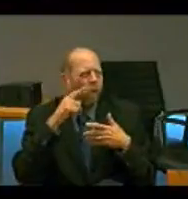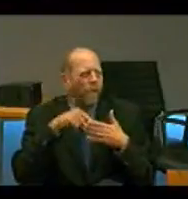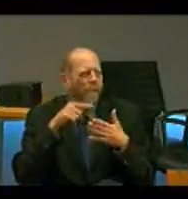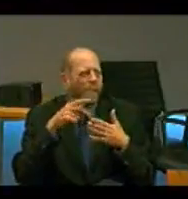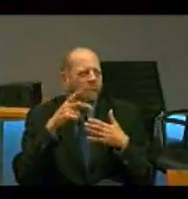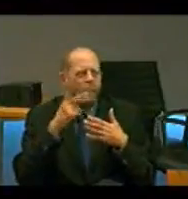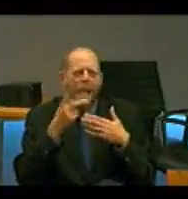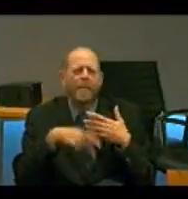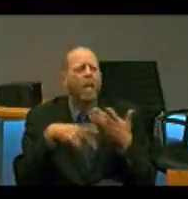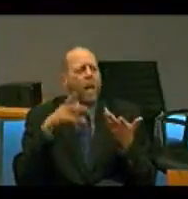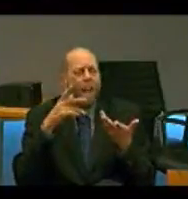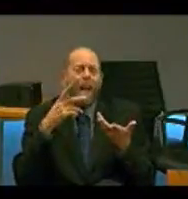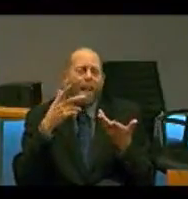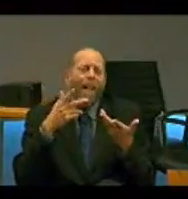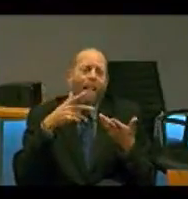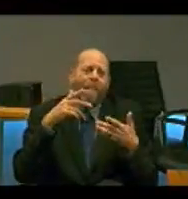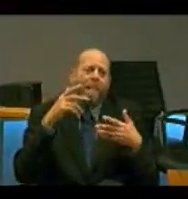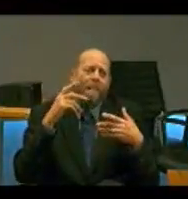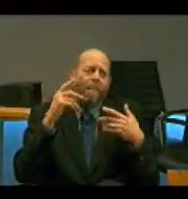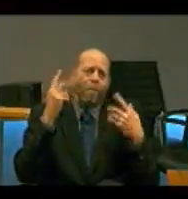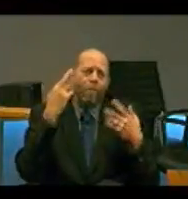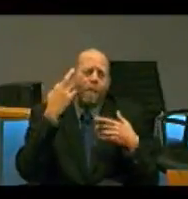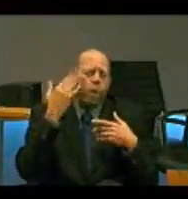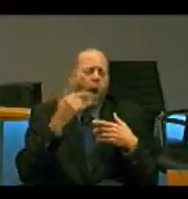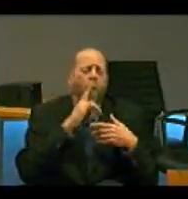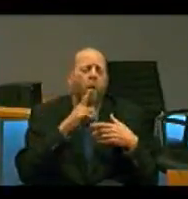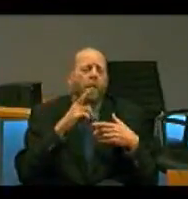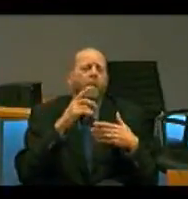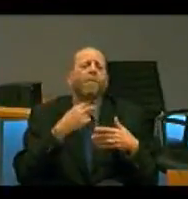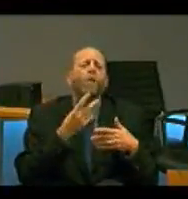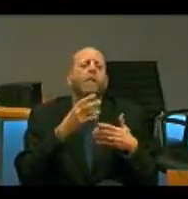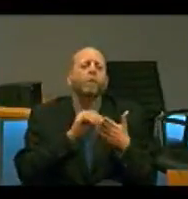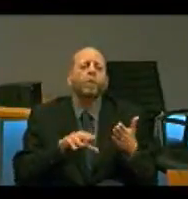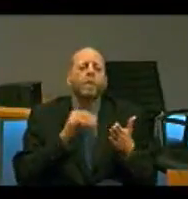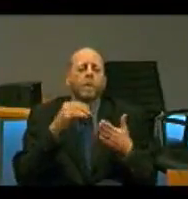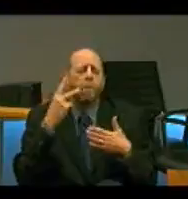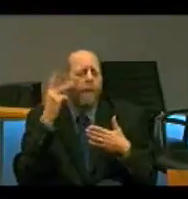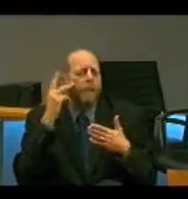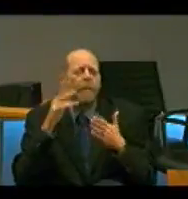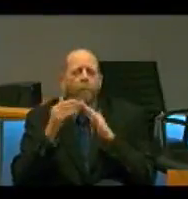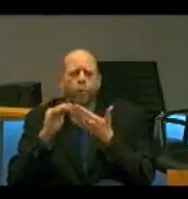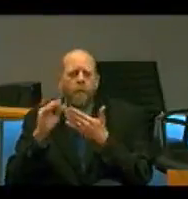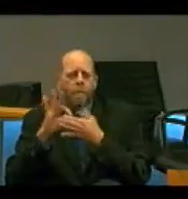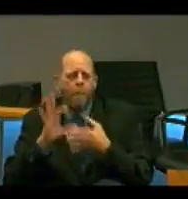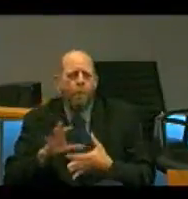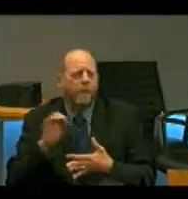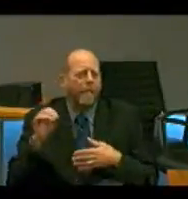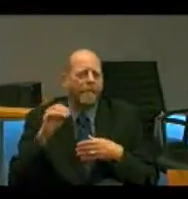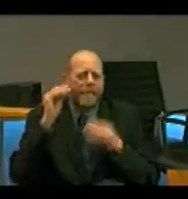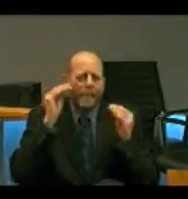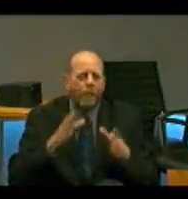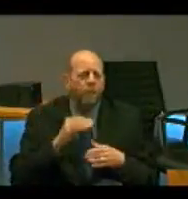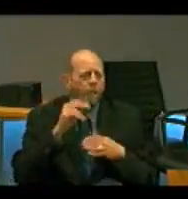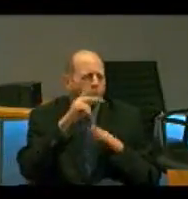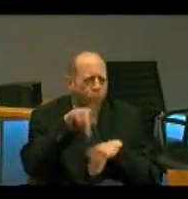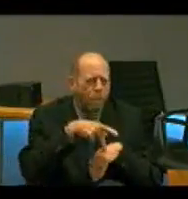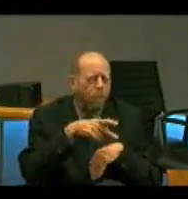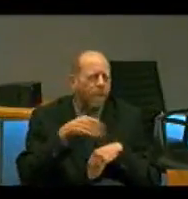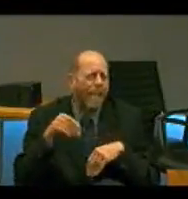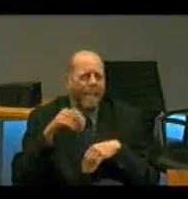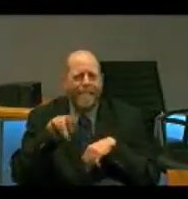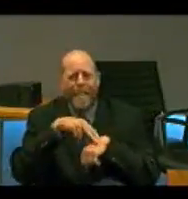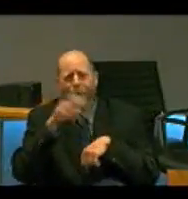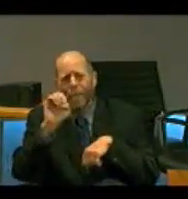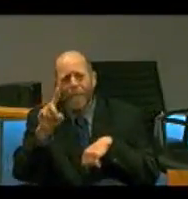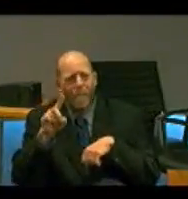The catalyst was the voices of students and parents and community members and teachers and principals and